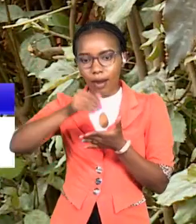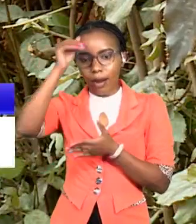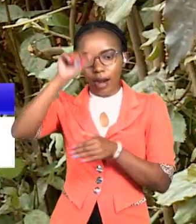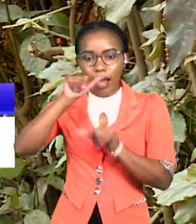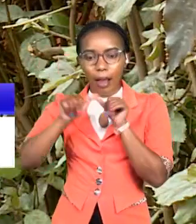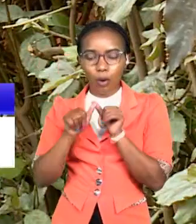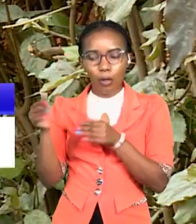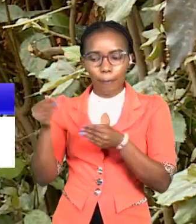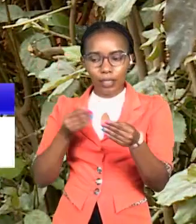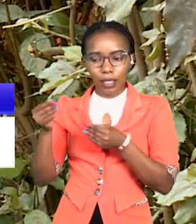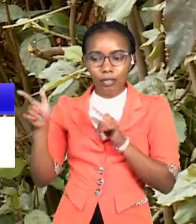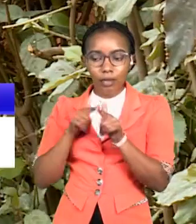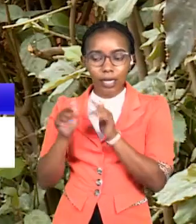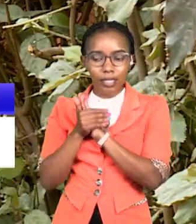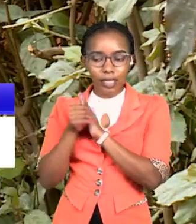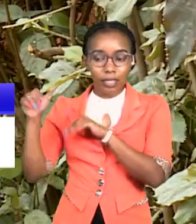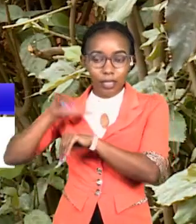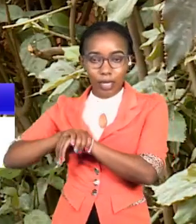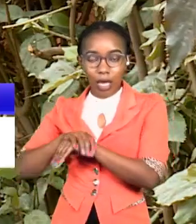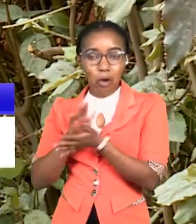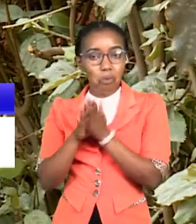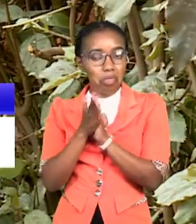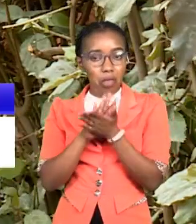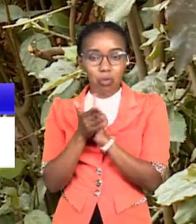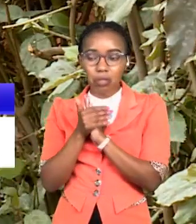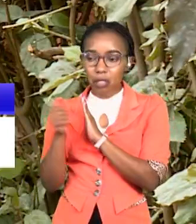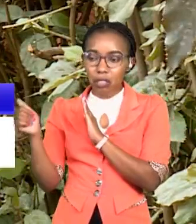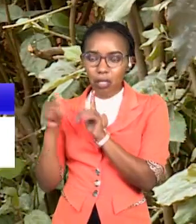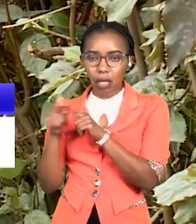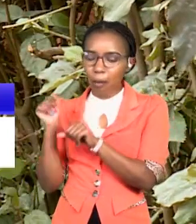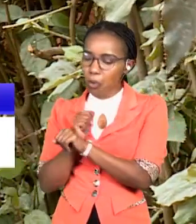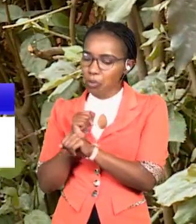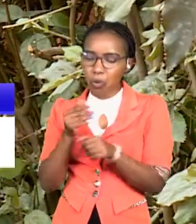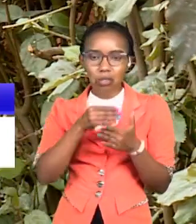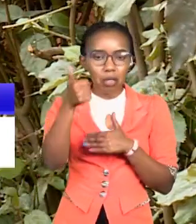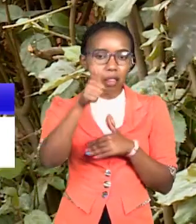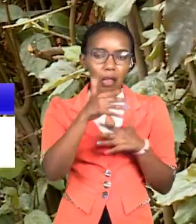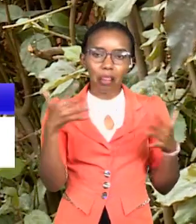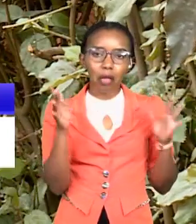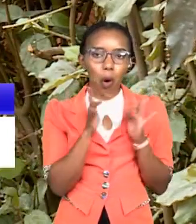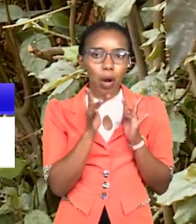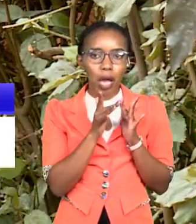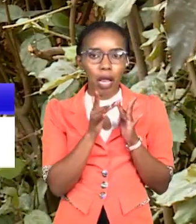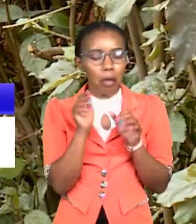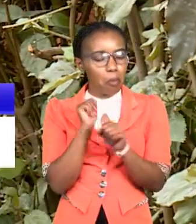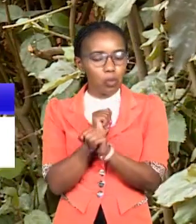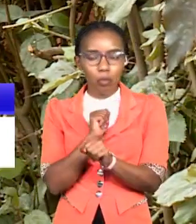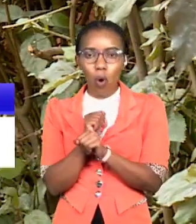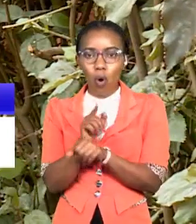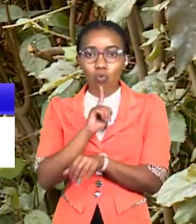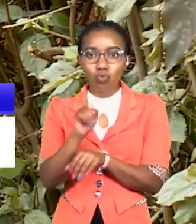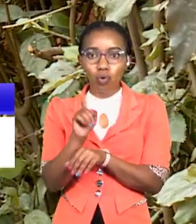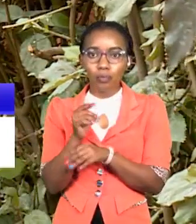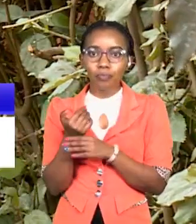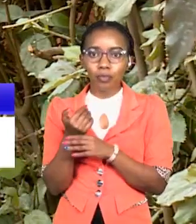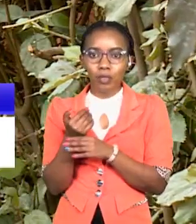and get the skill. Because without the skill, then you're not going to be able to sell anything. You won't be able to do much. So